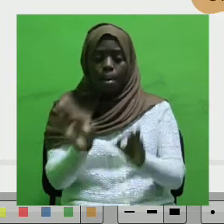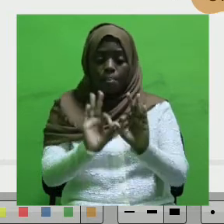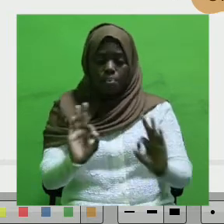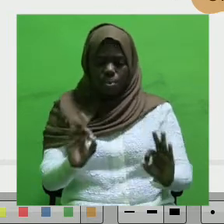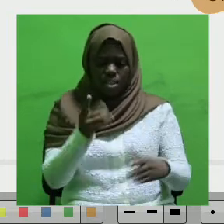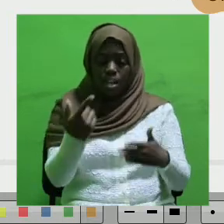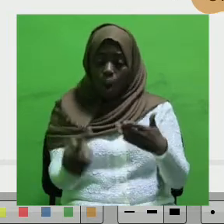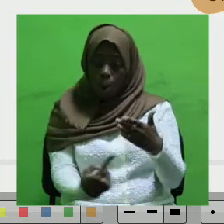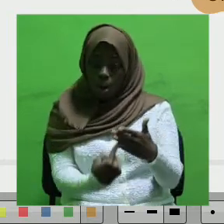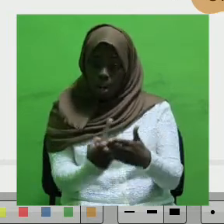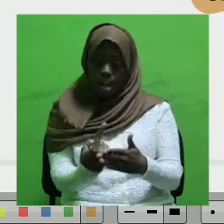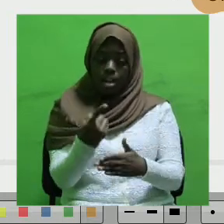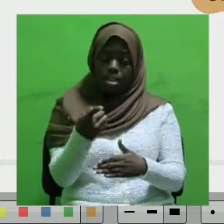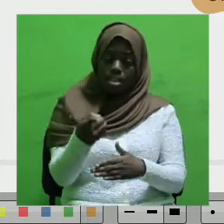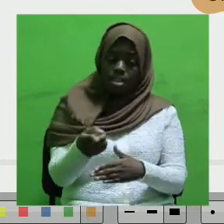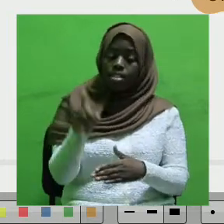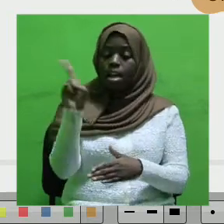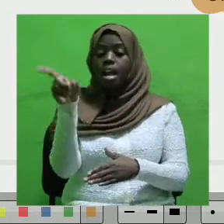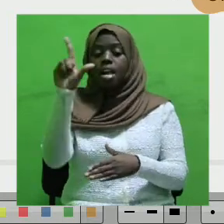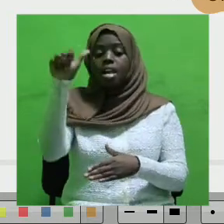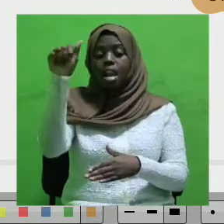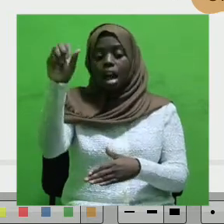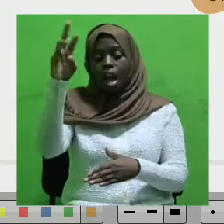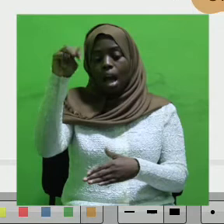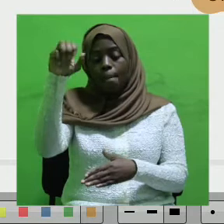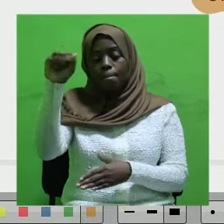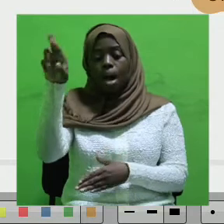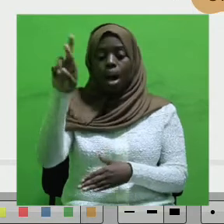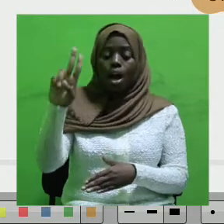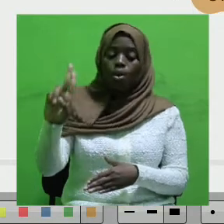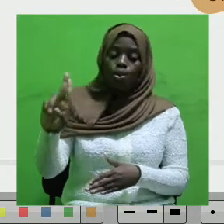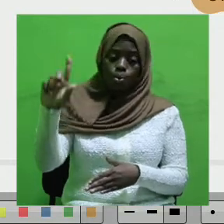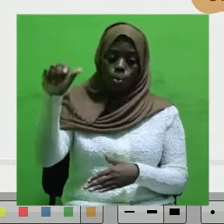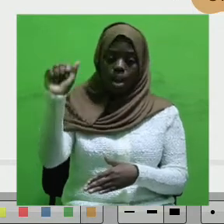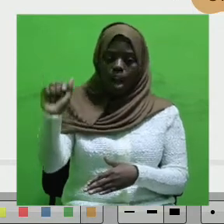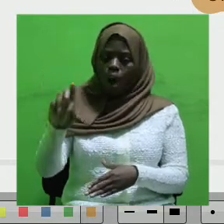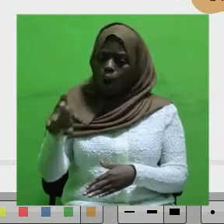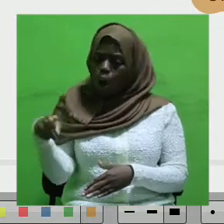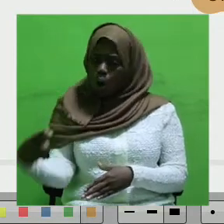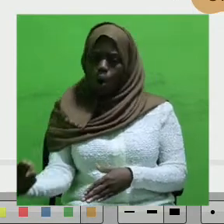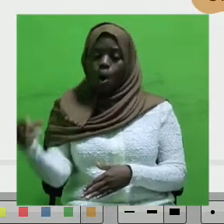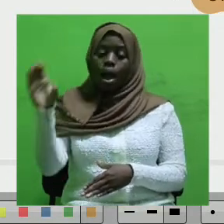pure. This occurs in the glomerulus or in the Bowman's capsule.